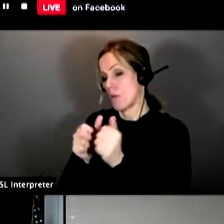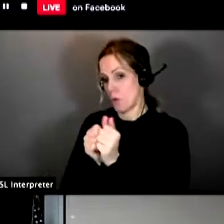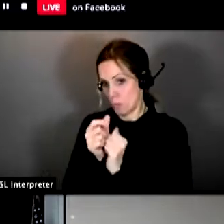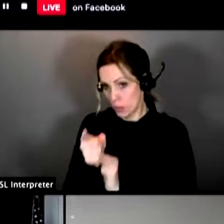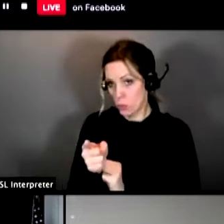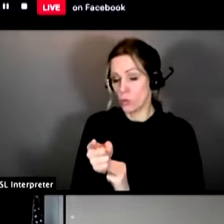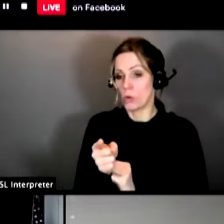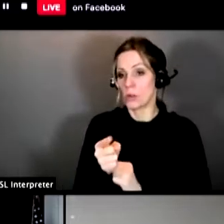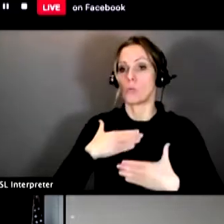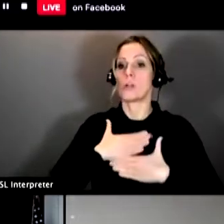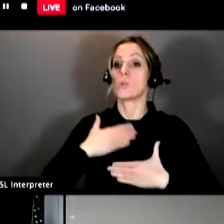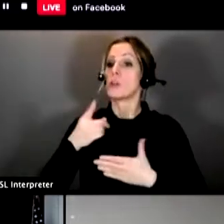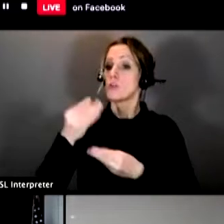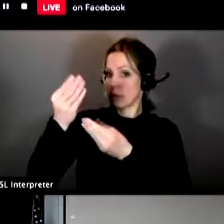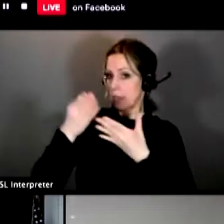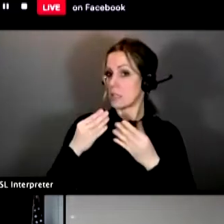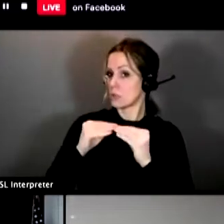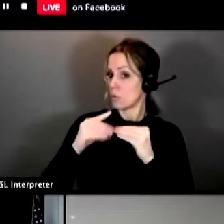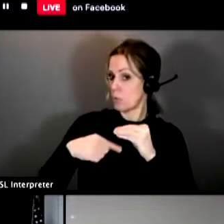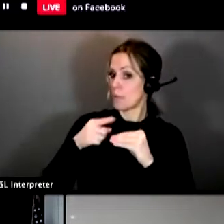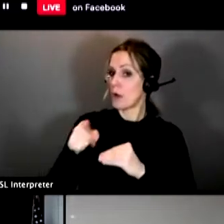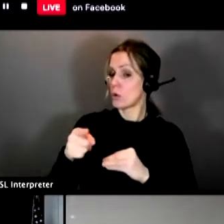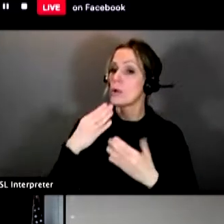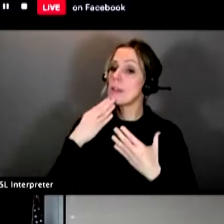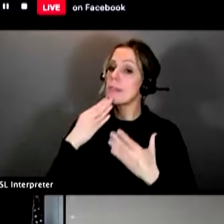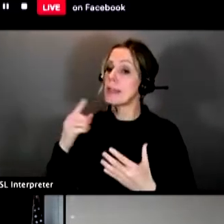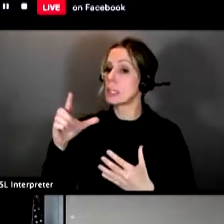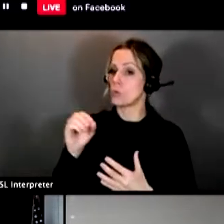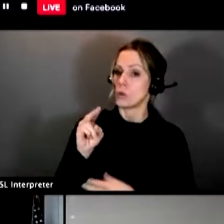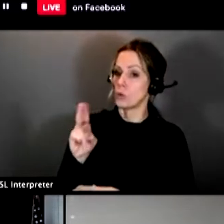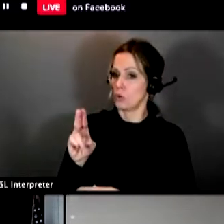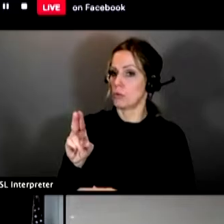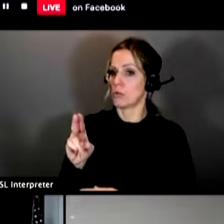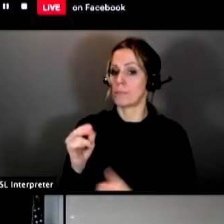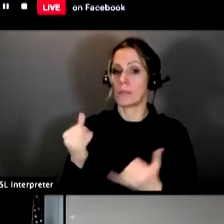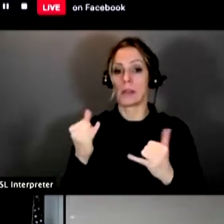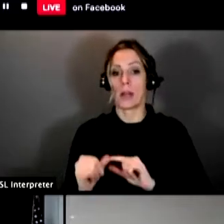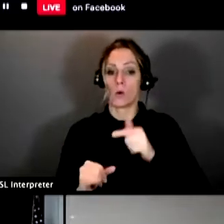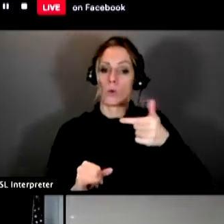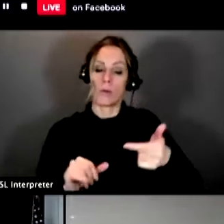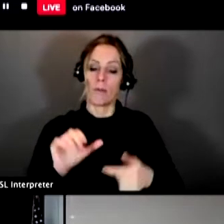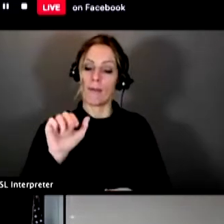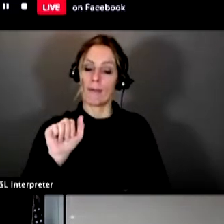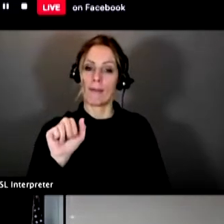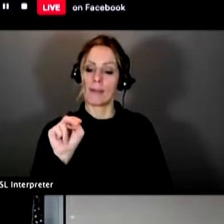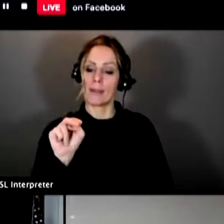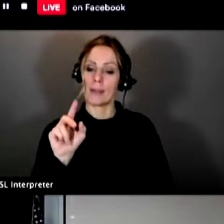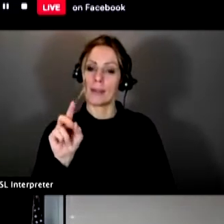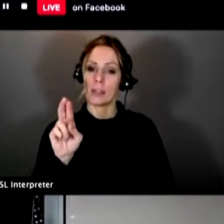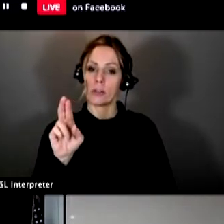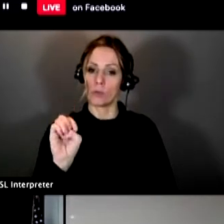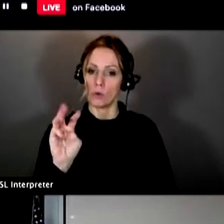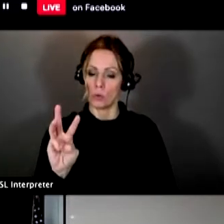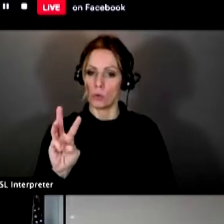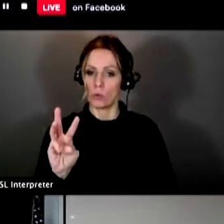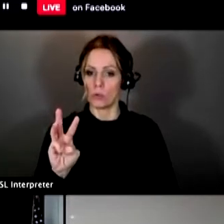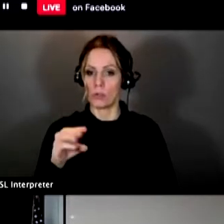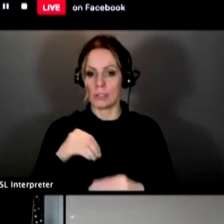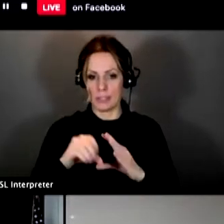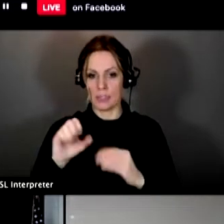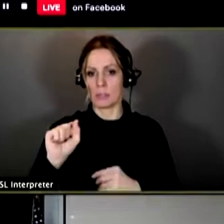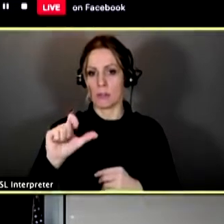about yourself. So again, Lou, thanks for the call. I'm going to go to Andrew in Salt Lake City. Again, for those who are